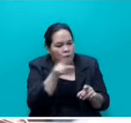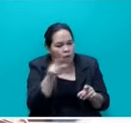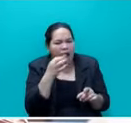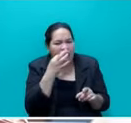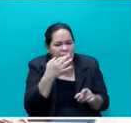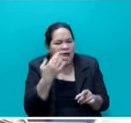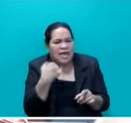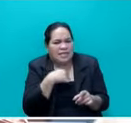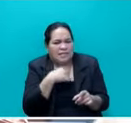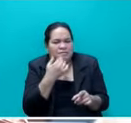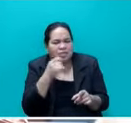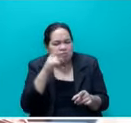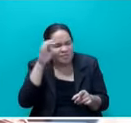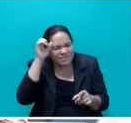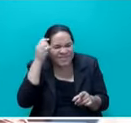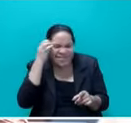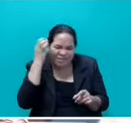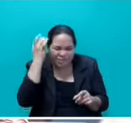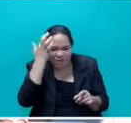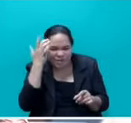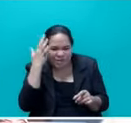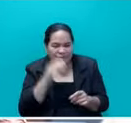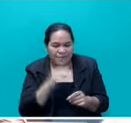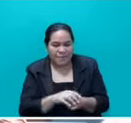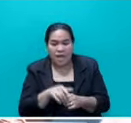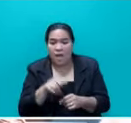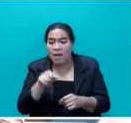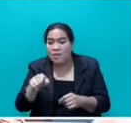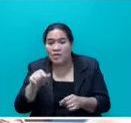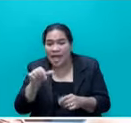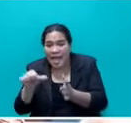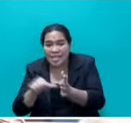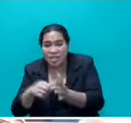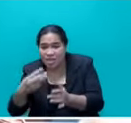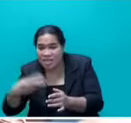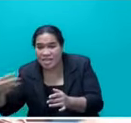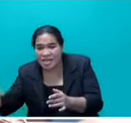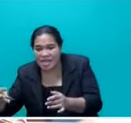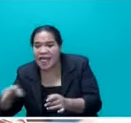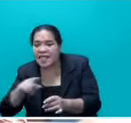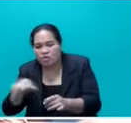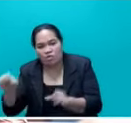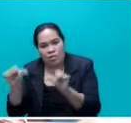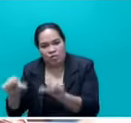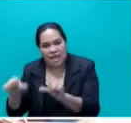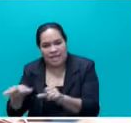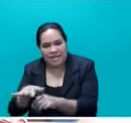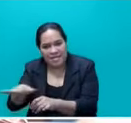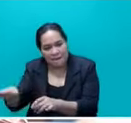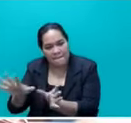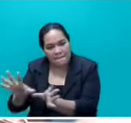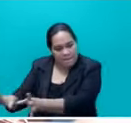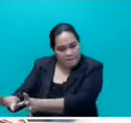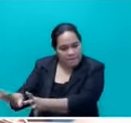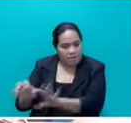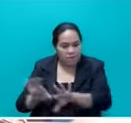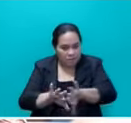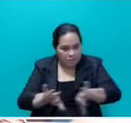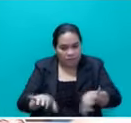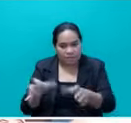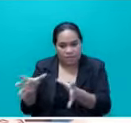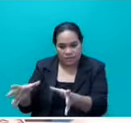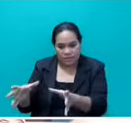the protection of these children as they're still in their growing years, and that they will